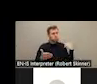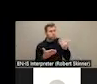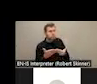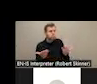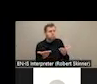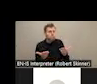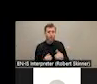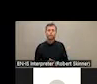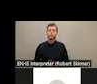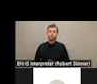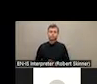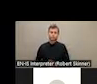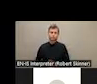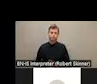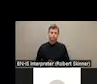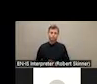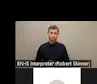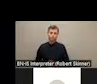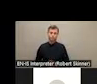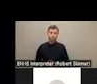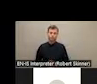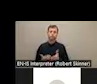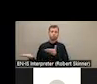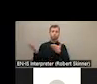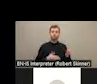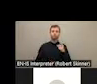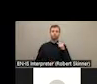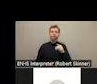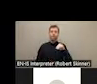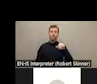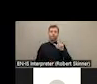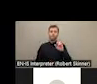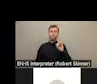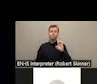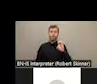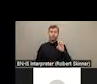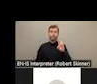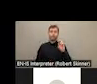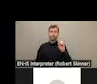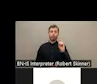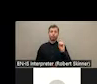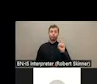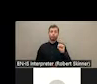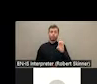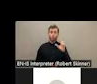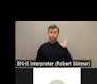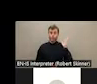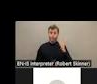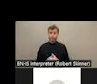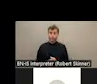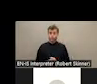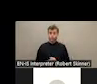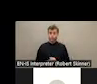I'm Marie-Rose Kawiha. I'm Inclusive Education Project Manager. My contribution to this event is sharing